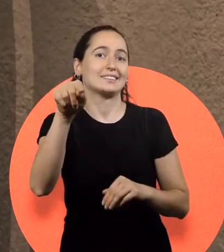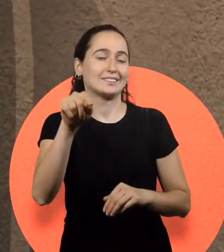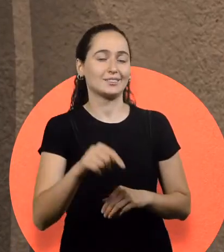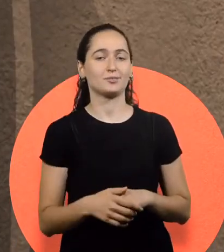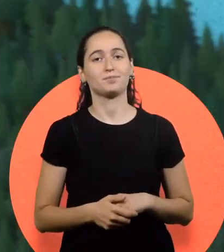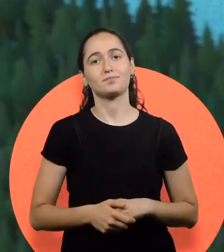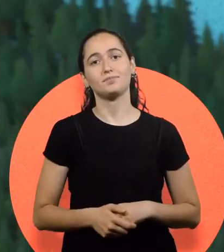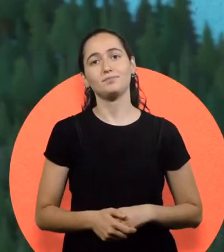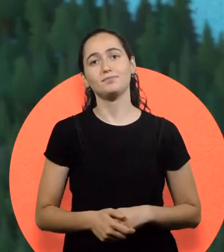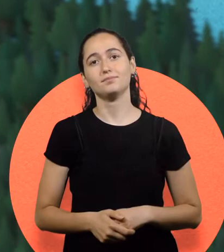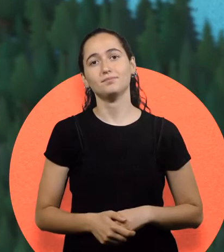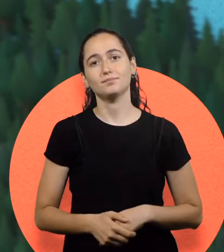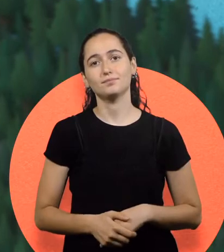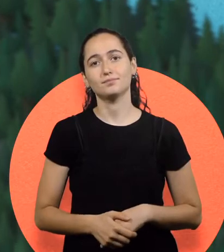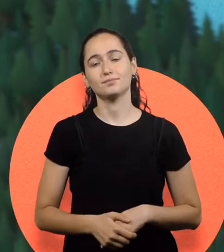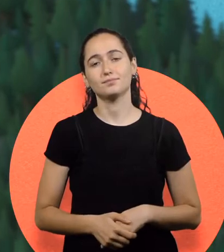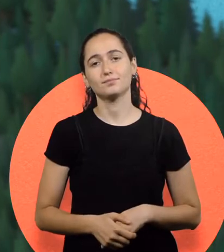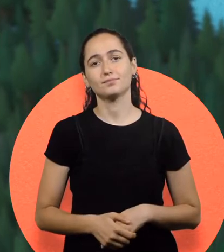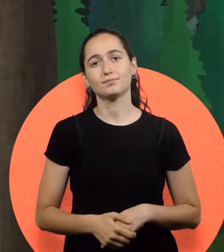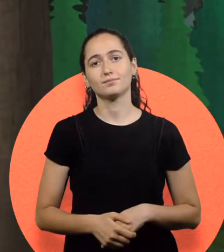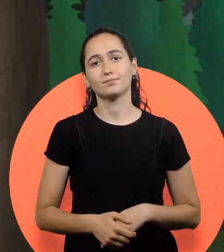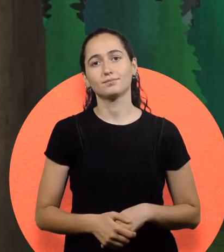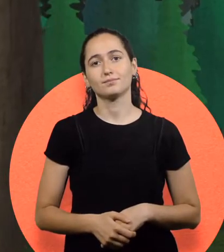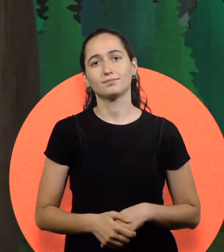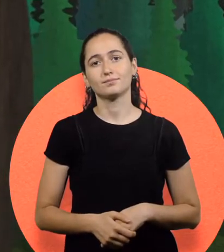A burning branch fell off and was taken by